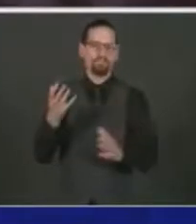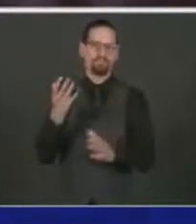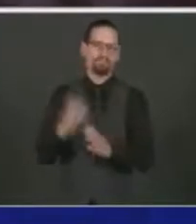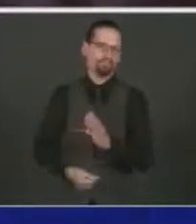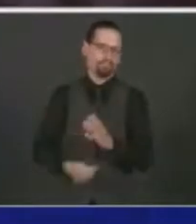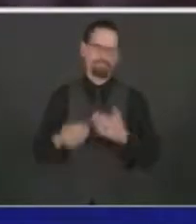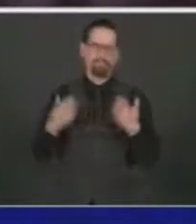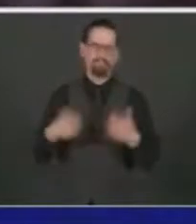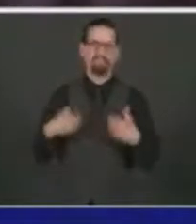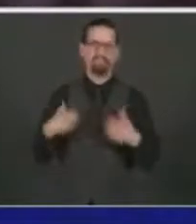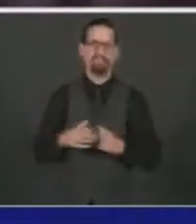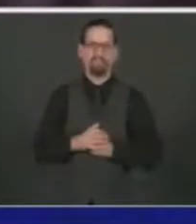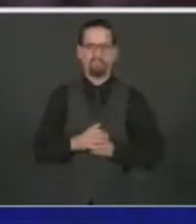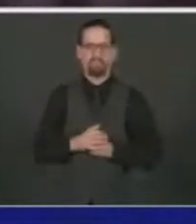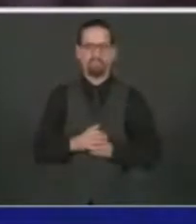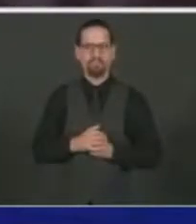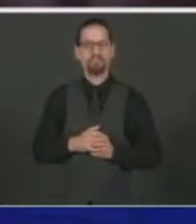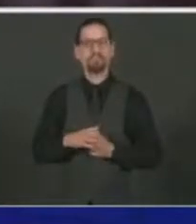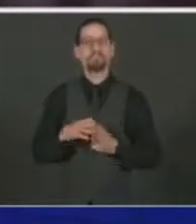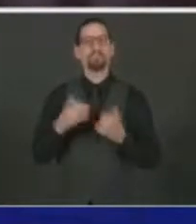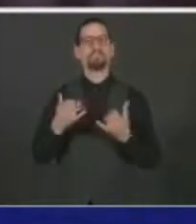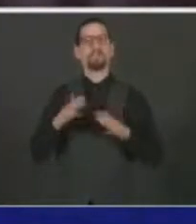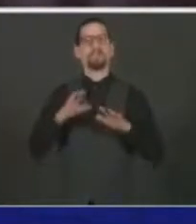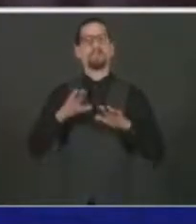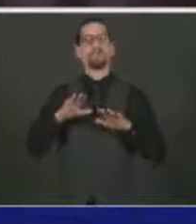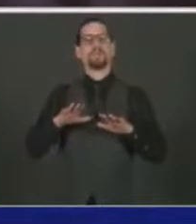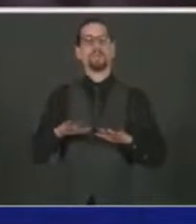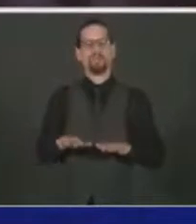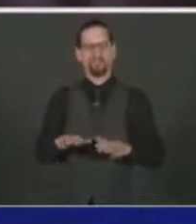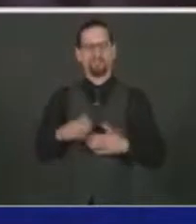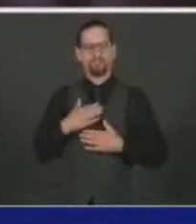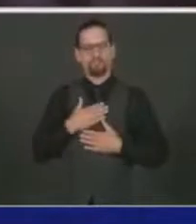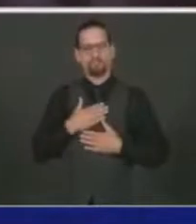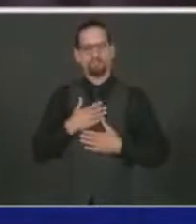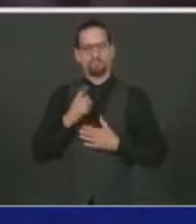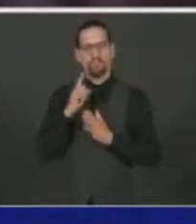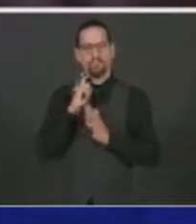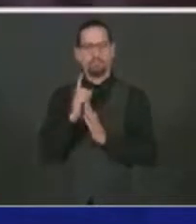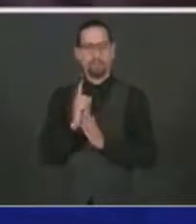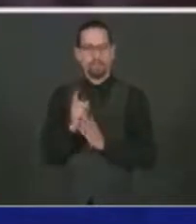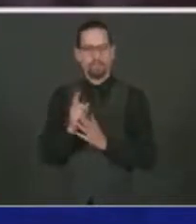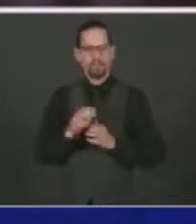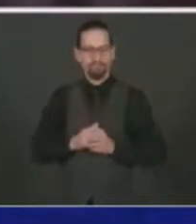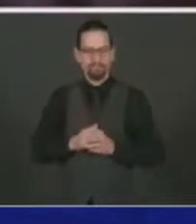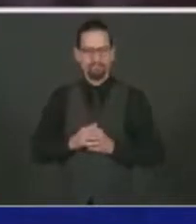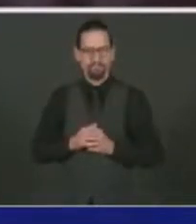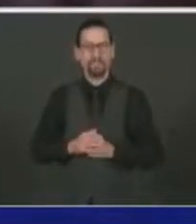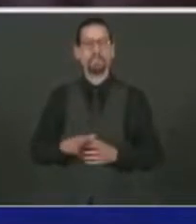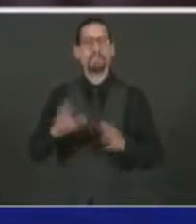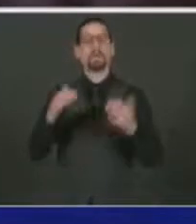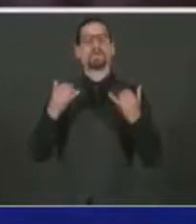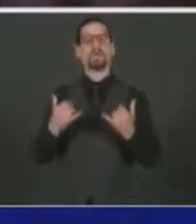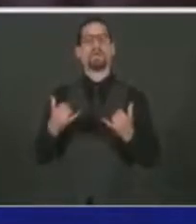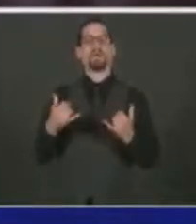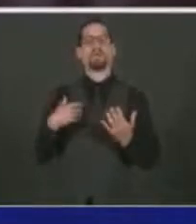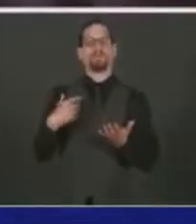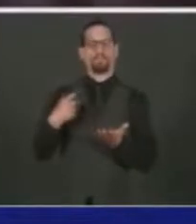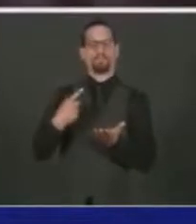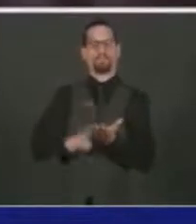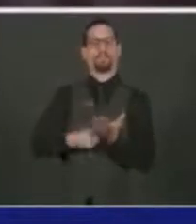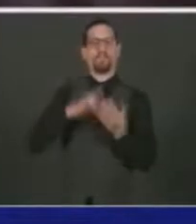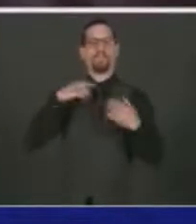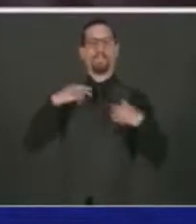I want to take a moment now to return to an issue I addressed several weeks ago, something